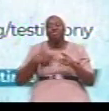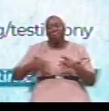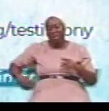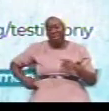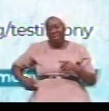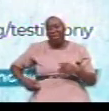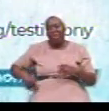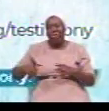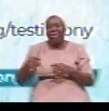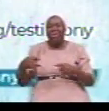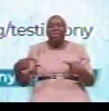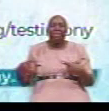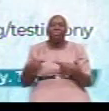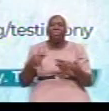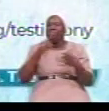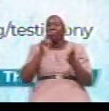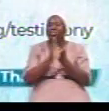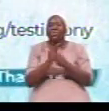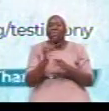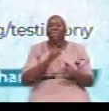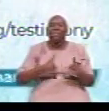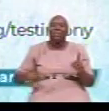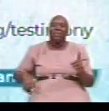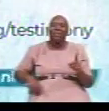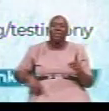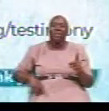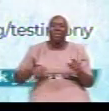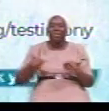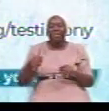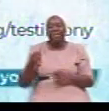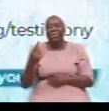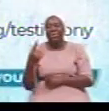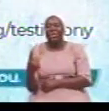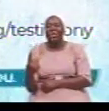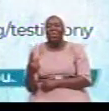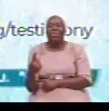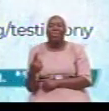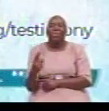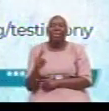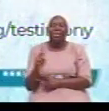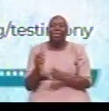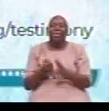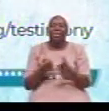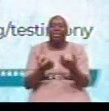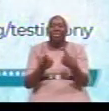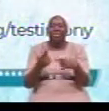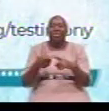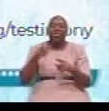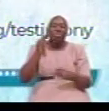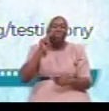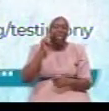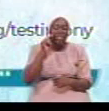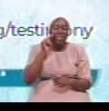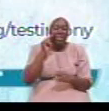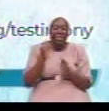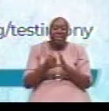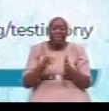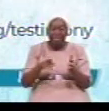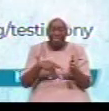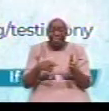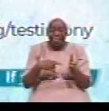pain. Praise the Lord." And we have another one, and it's coming all the way from Nigeria, and it